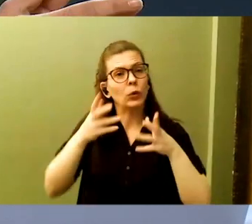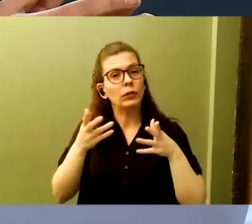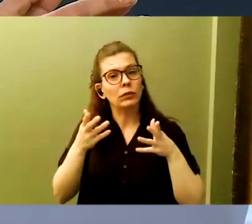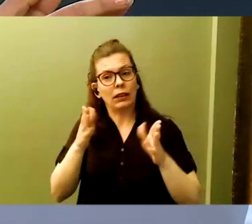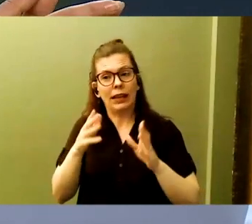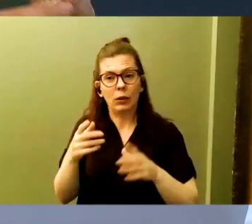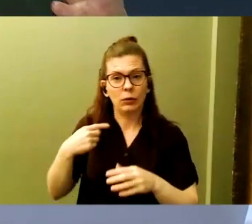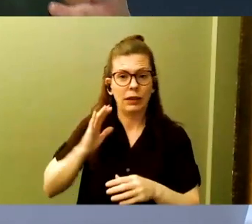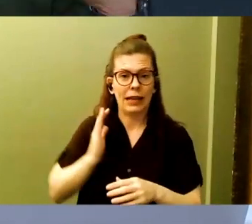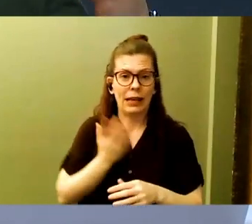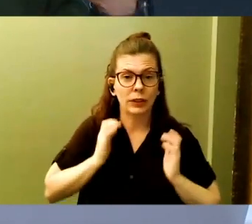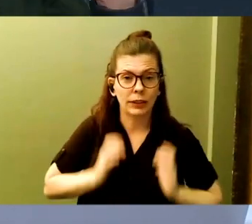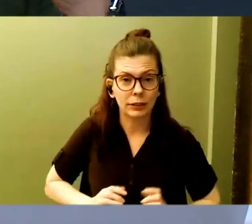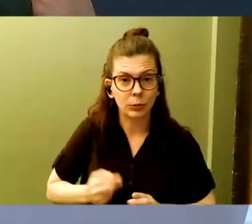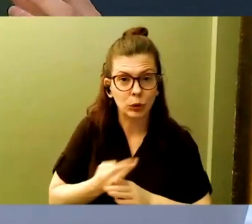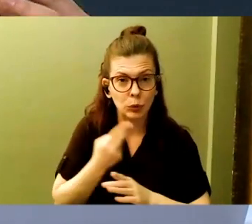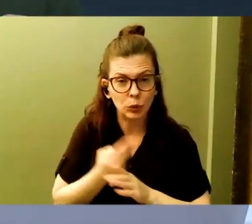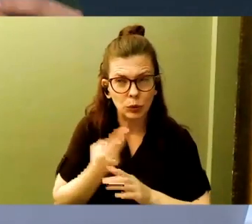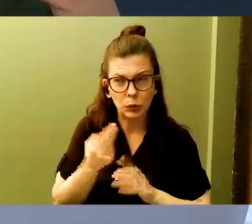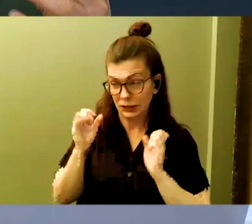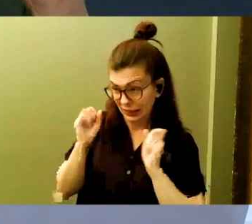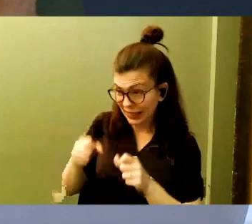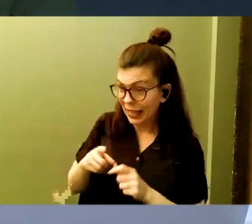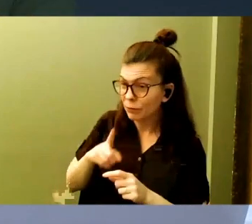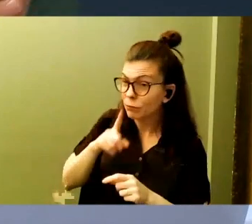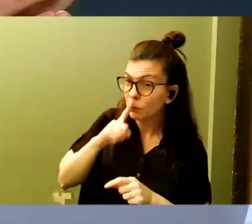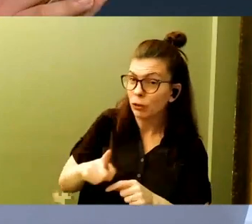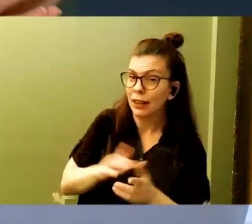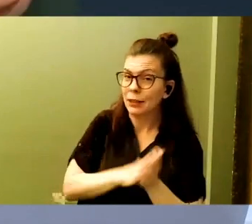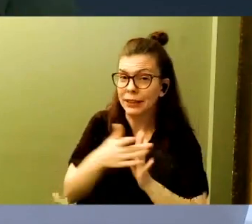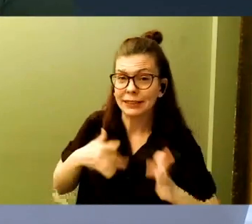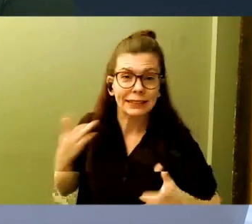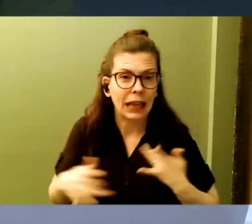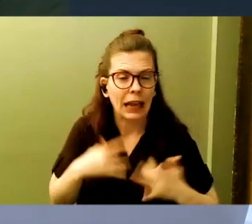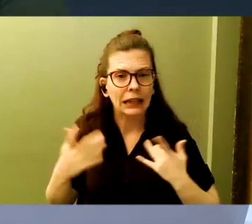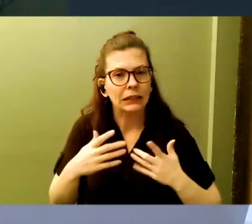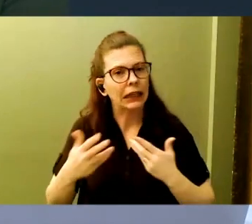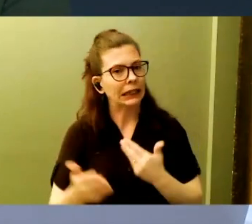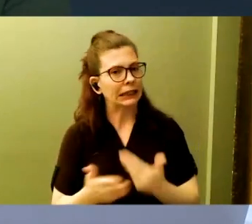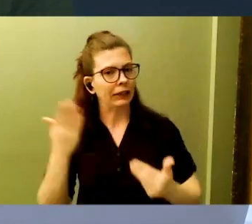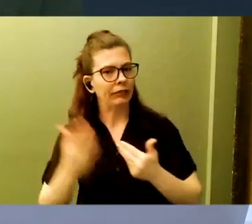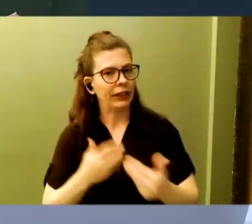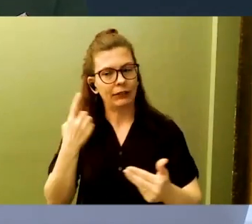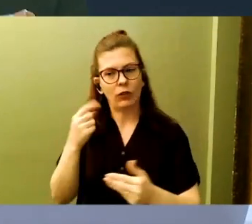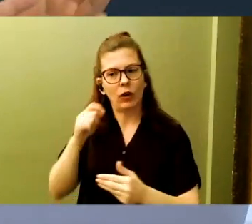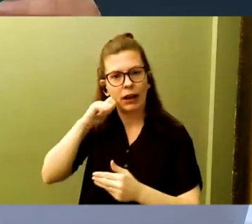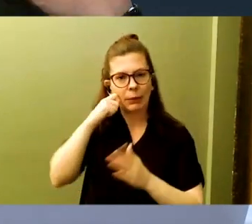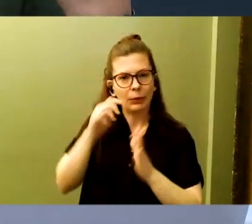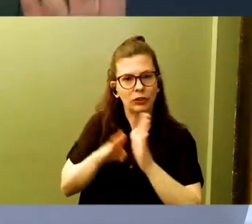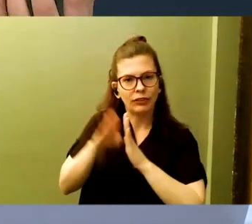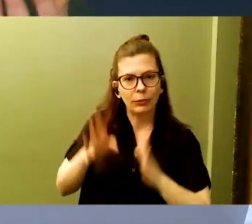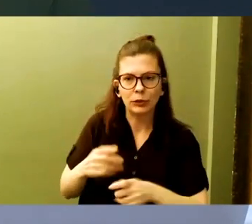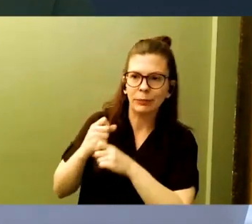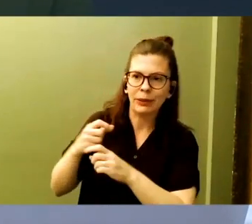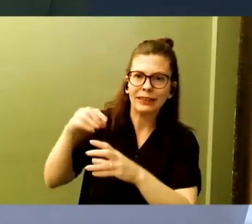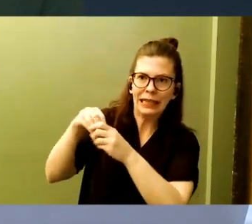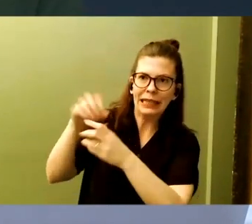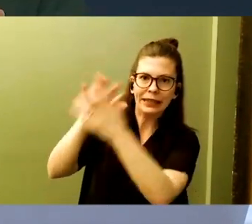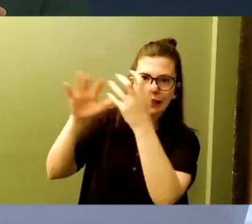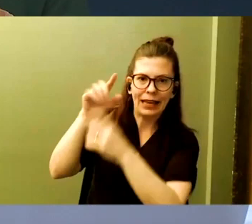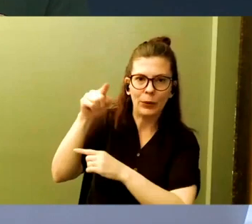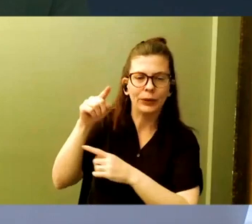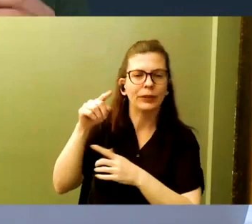And can we make it really exciting and really convenient for Apple developers to be able to build in the cloud? And that is how EC2 Mac was